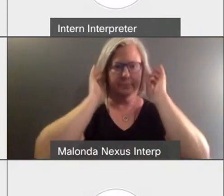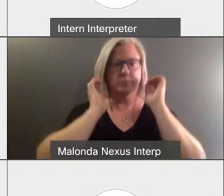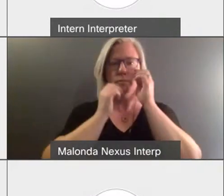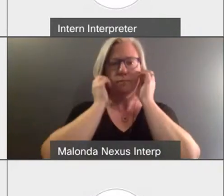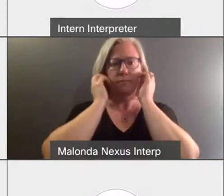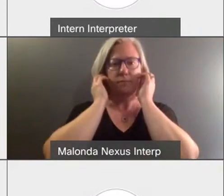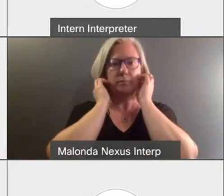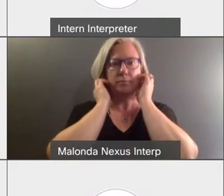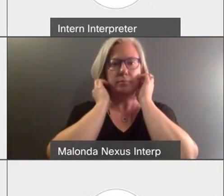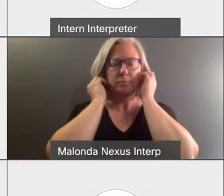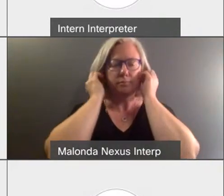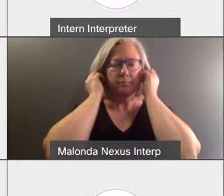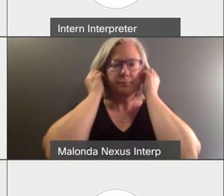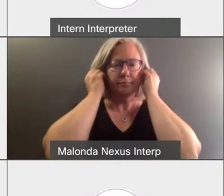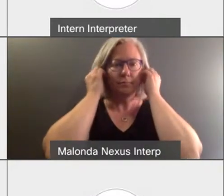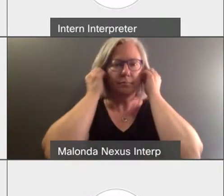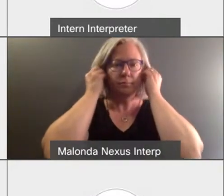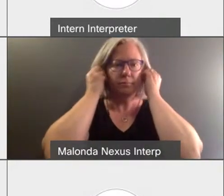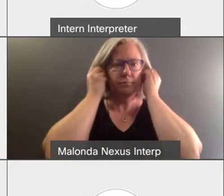Thank you.